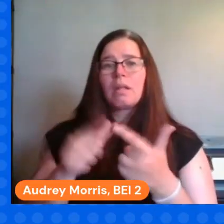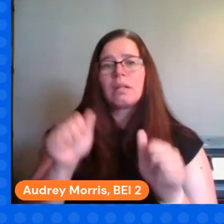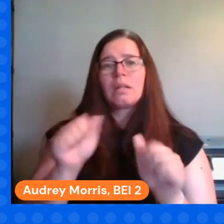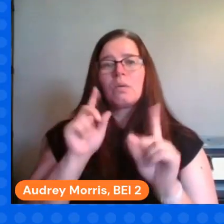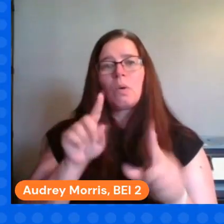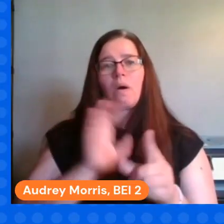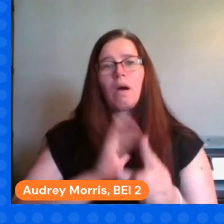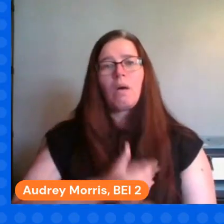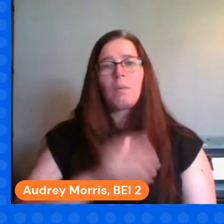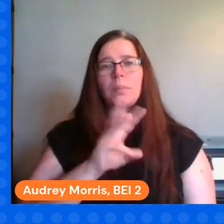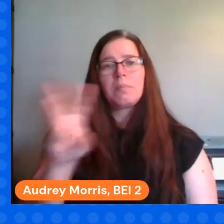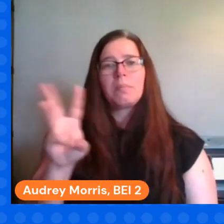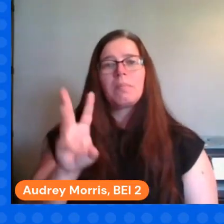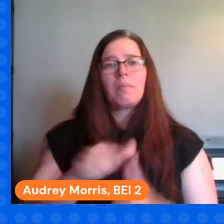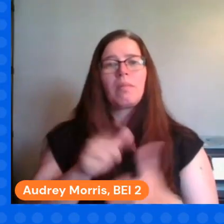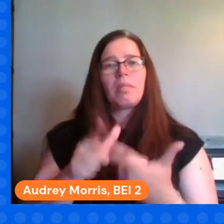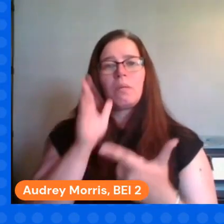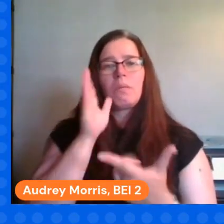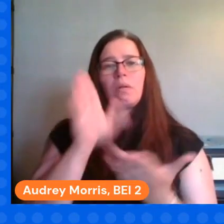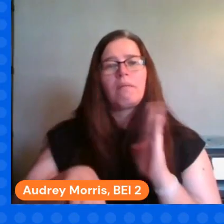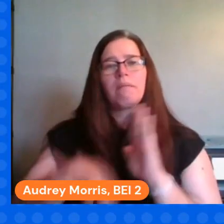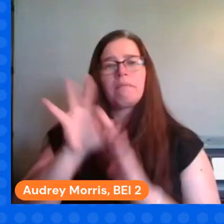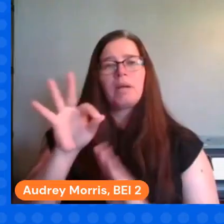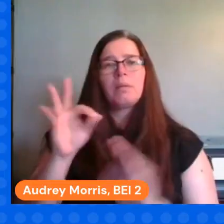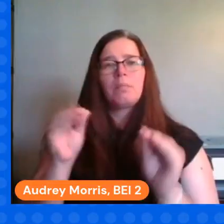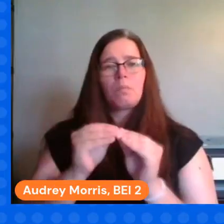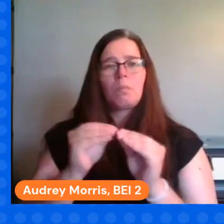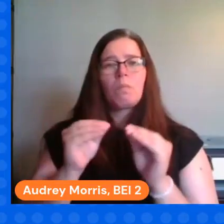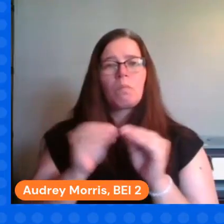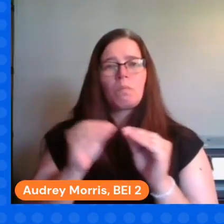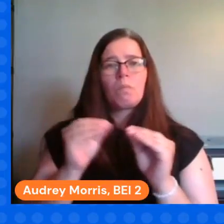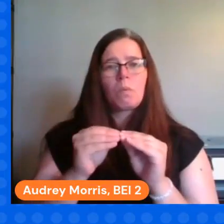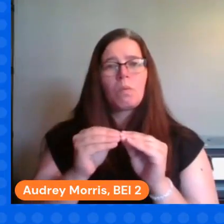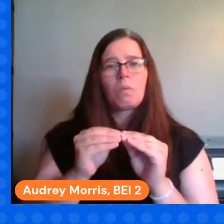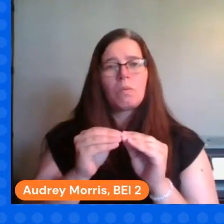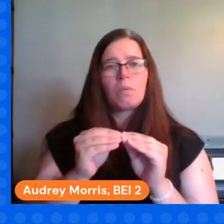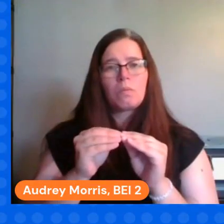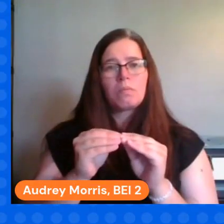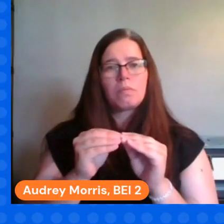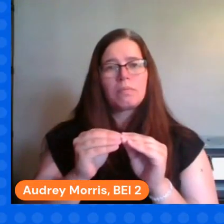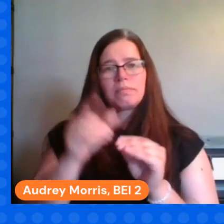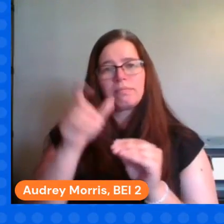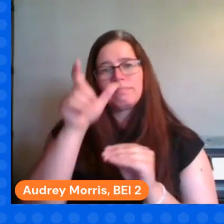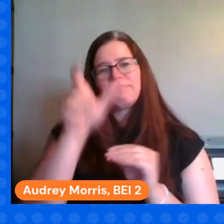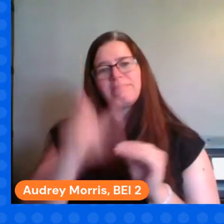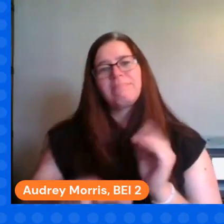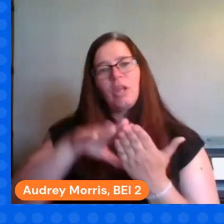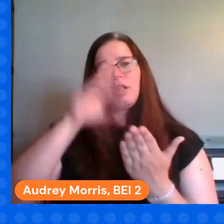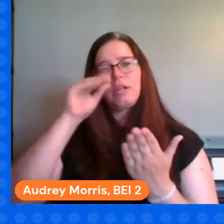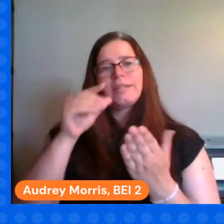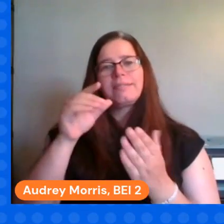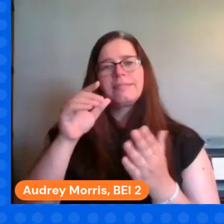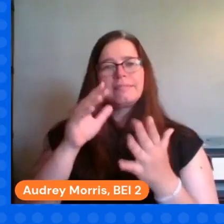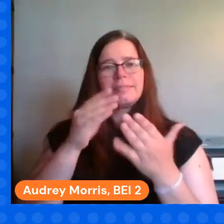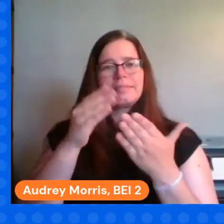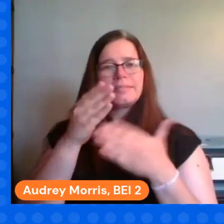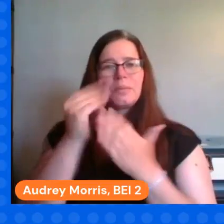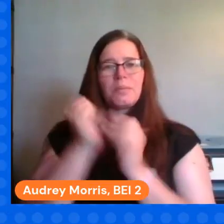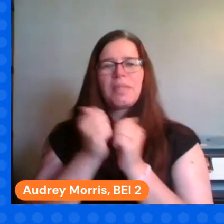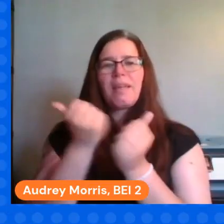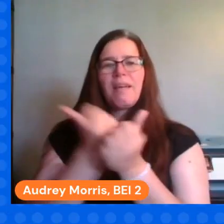and they're gonna find the Learn side of it with everything we have been sharing here.